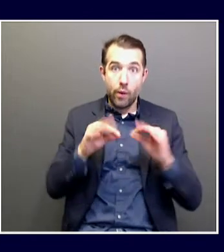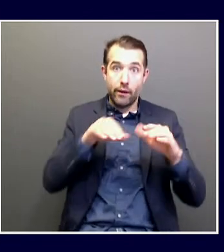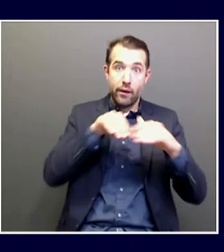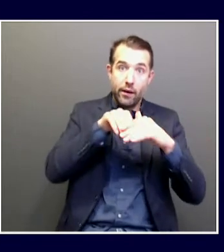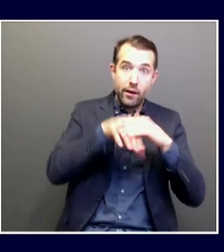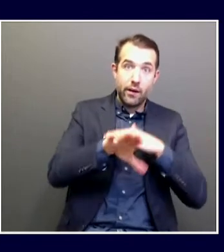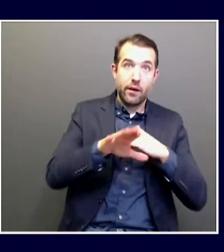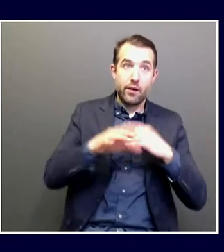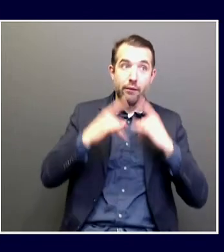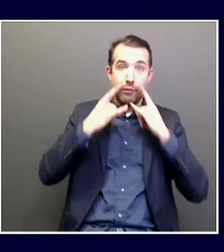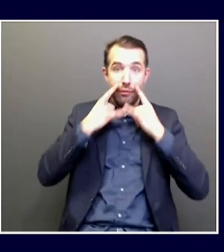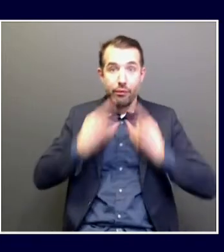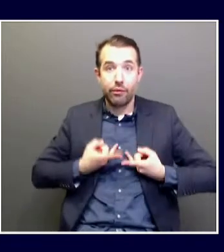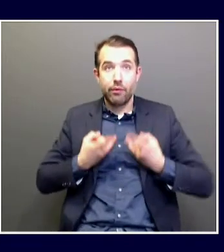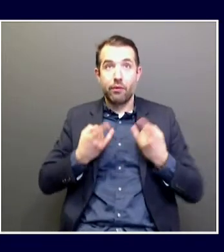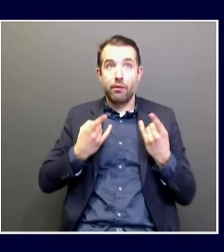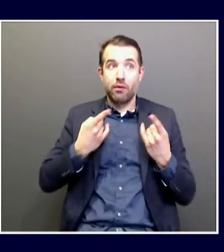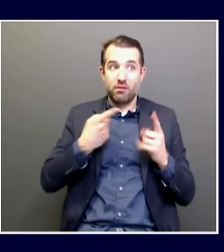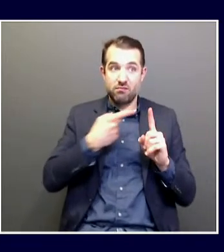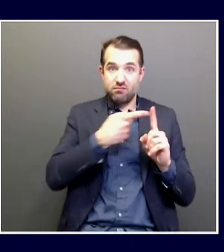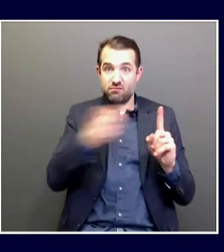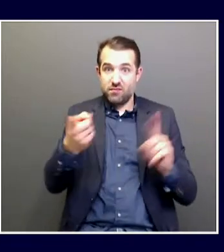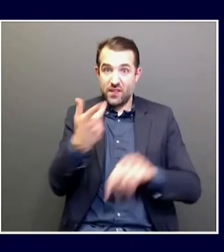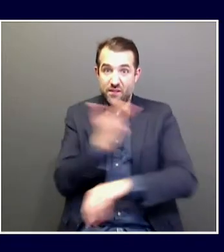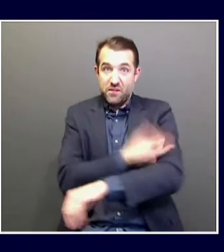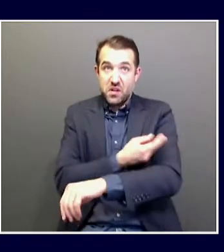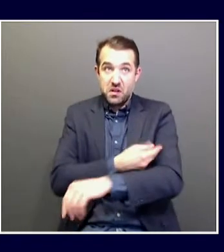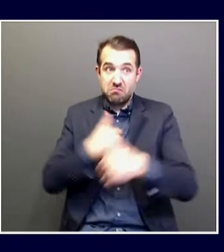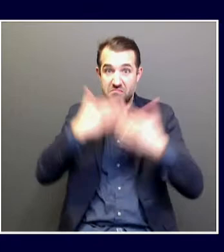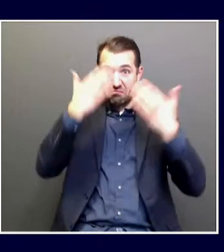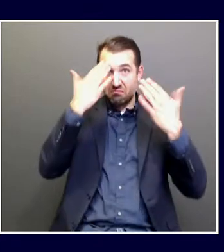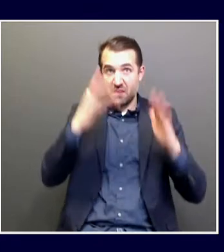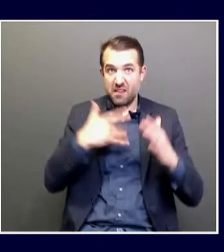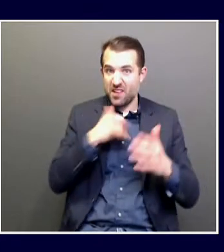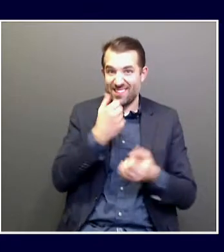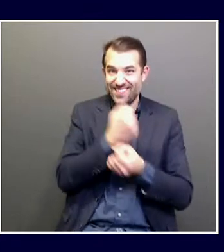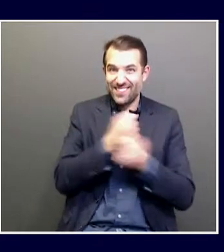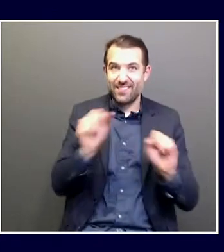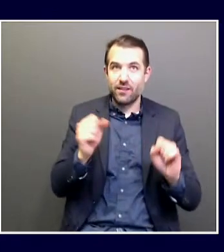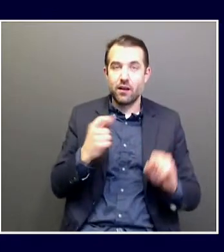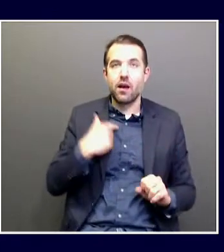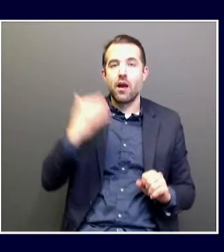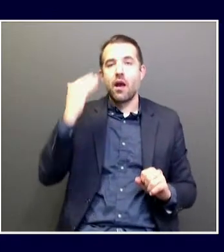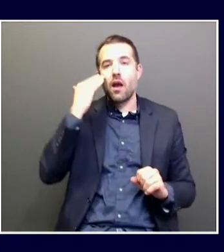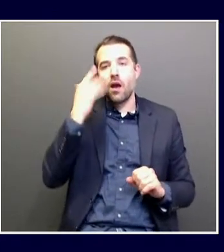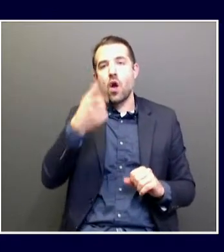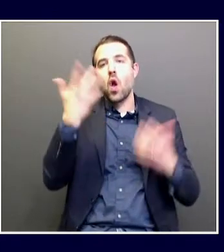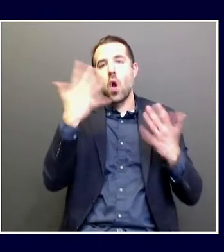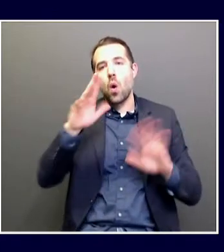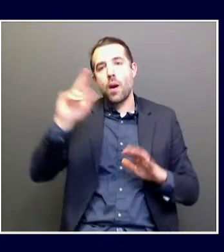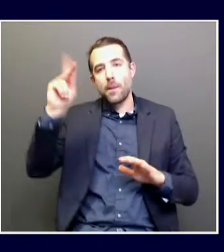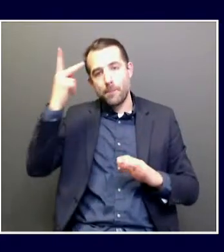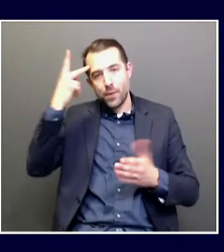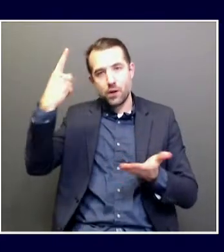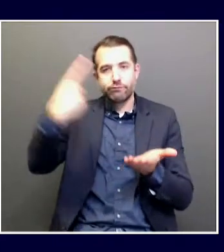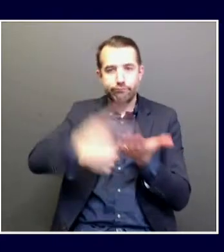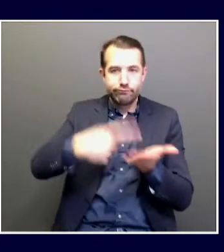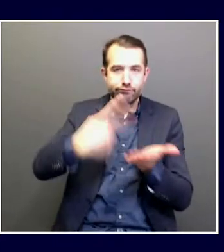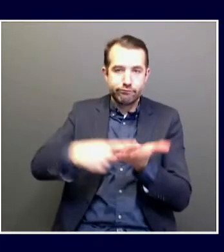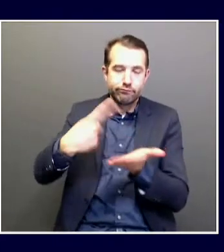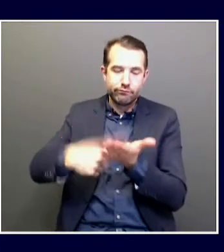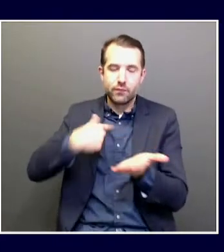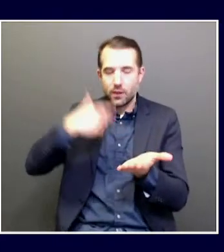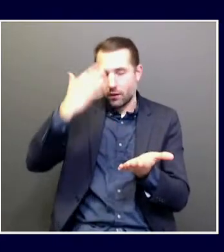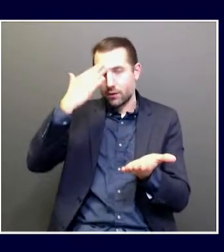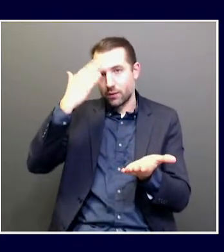guidance from the state. I know you probably don't want to get into the whole political aspect of that, but I'm wondering from a public health perspective,